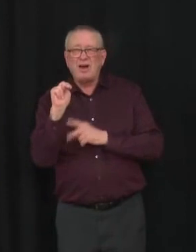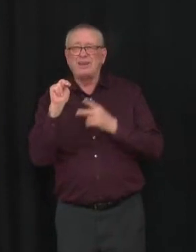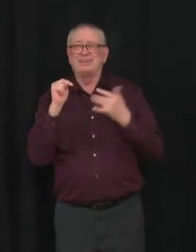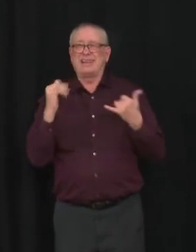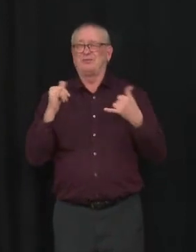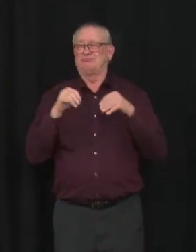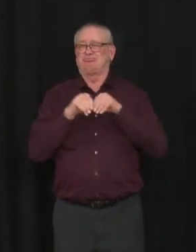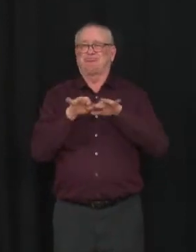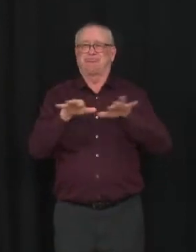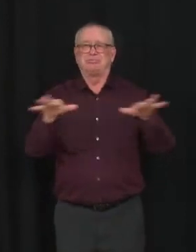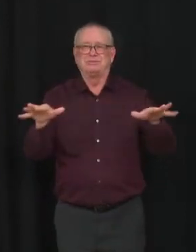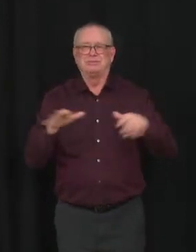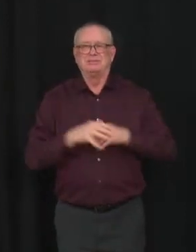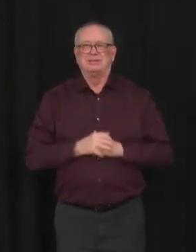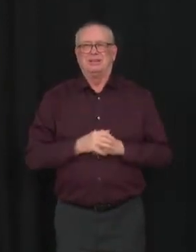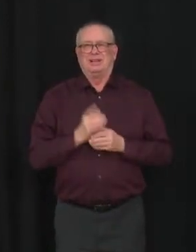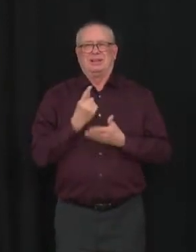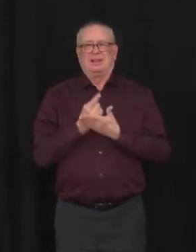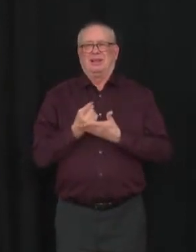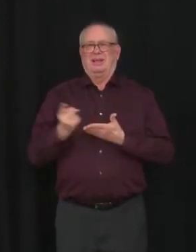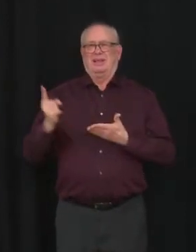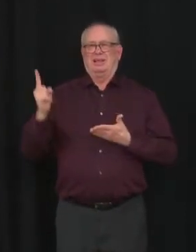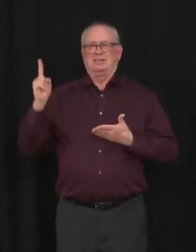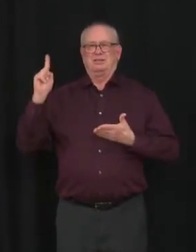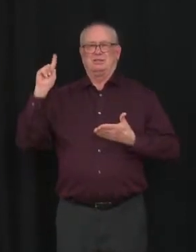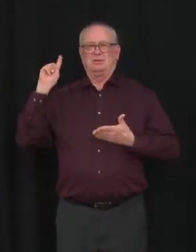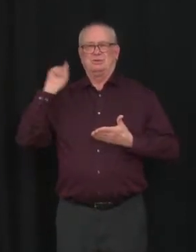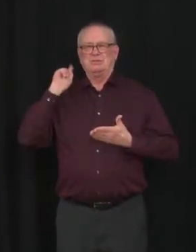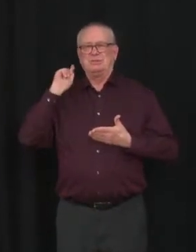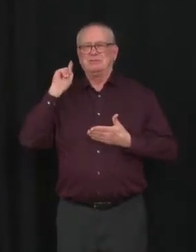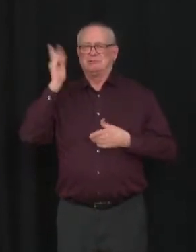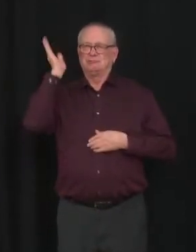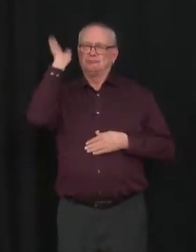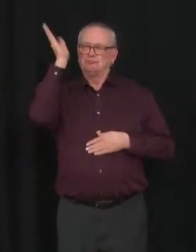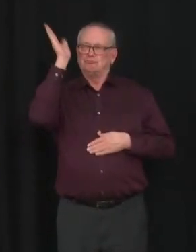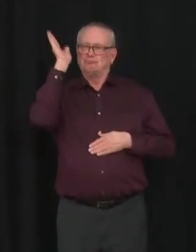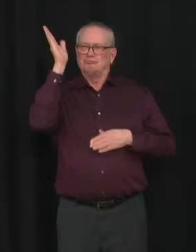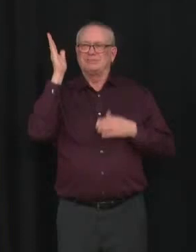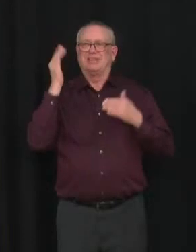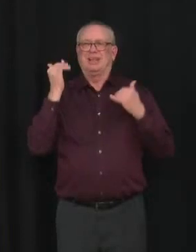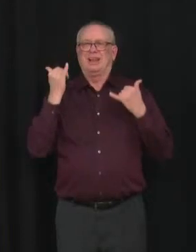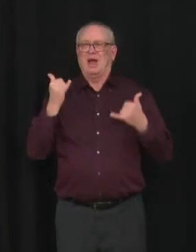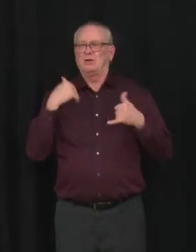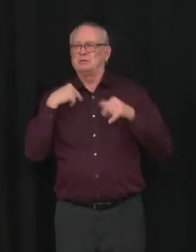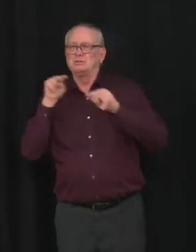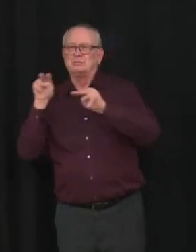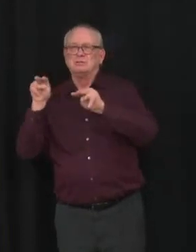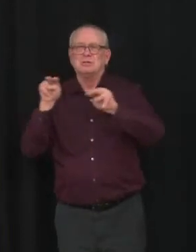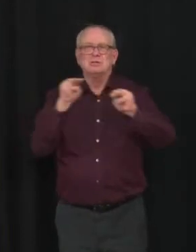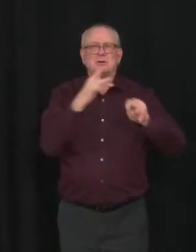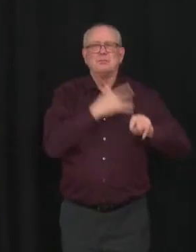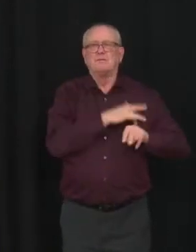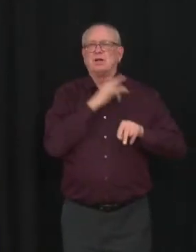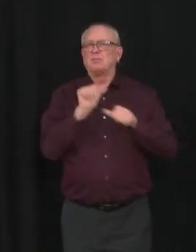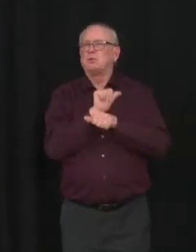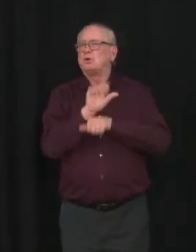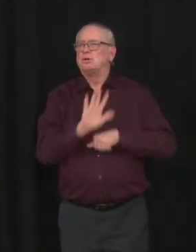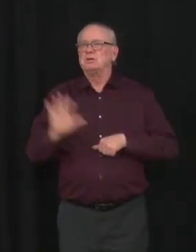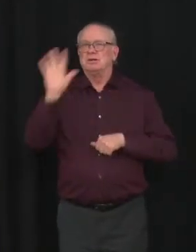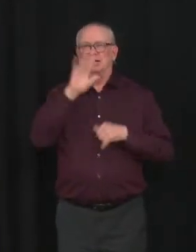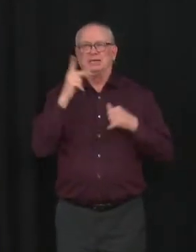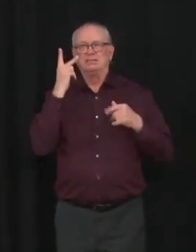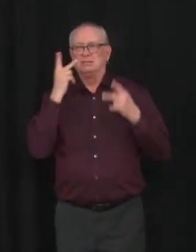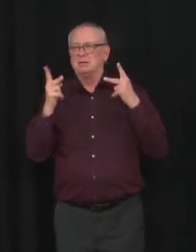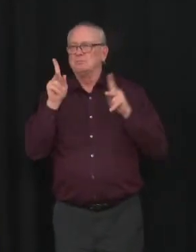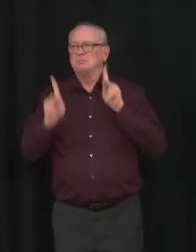about a week ago, the situation in our province has continued to evolve, underscoring the importance of continued efforts by Albertans to protect